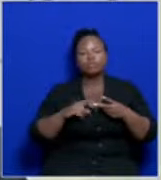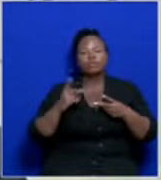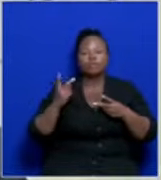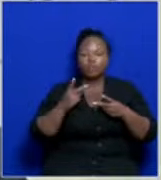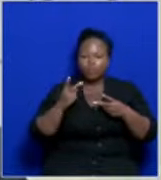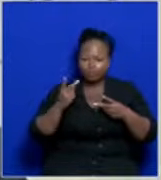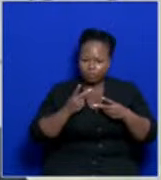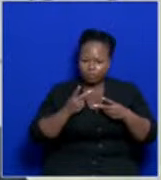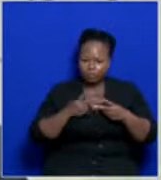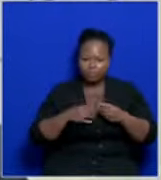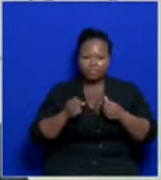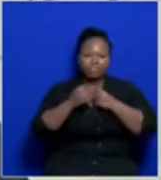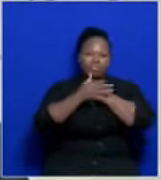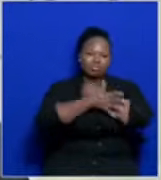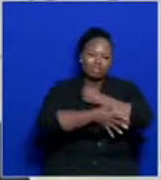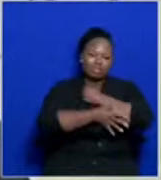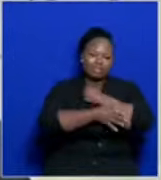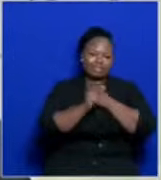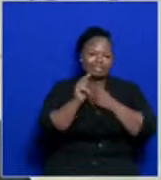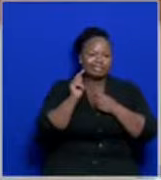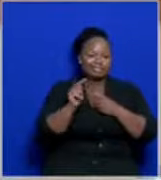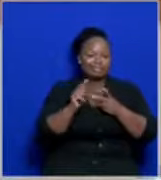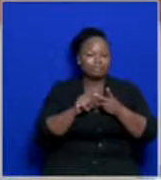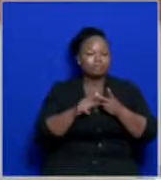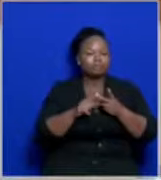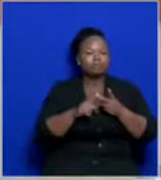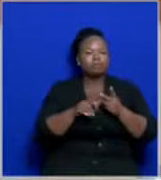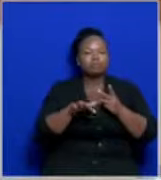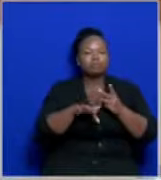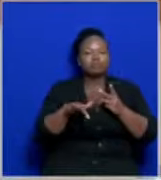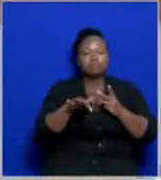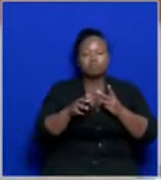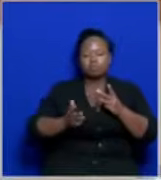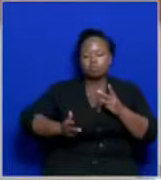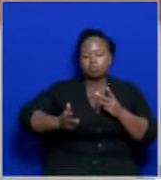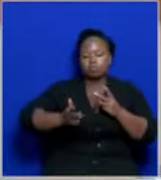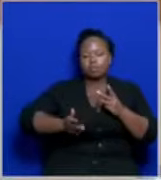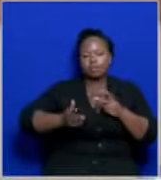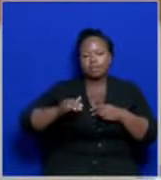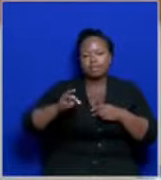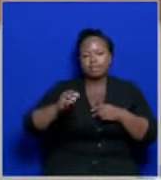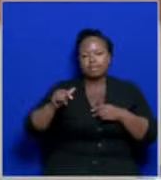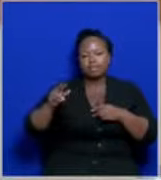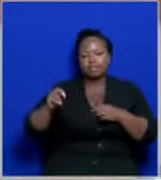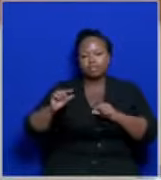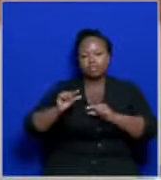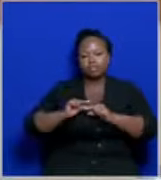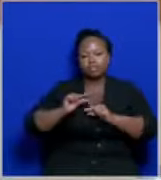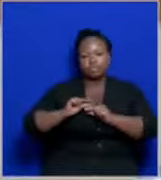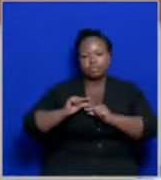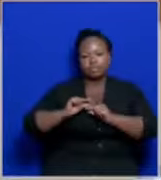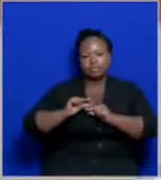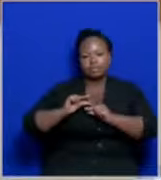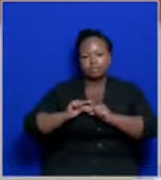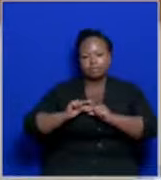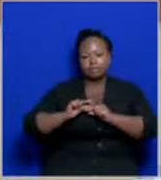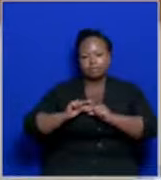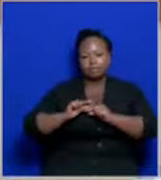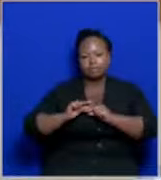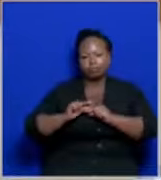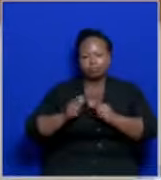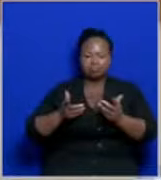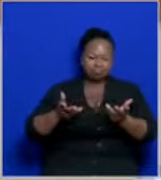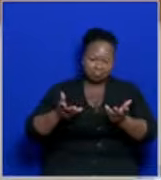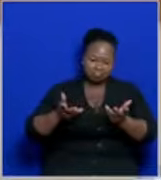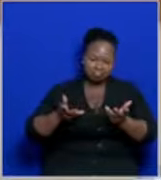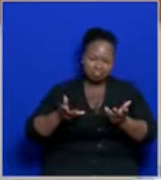and this one, scene of crime says railway station, Meyerton, Transnet. We don't have to look at the facts of that case